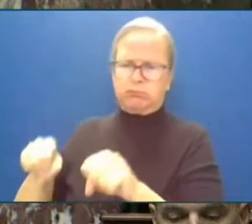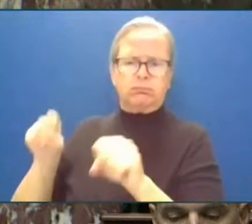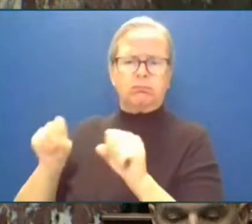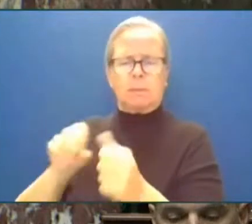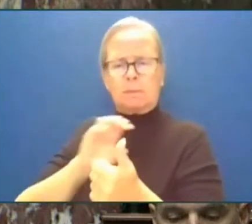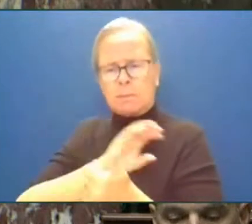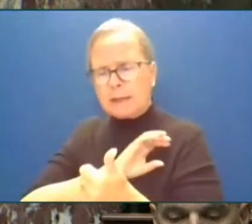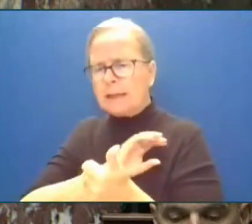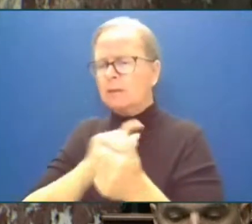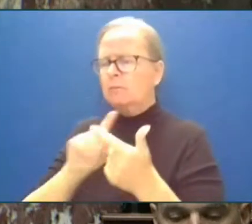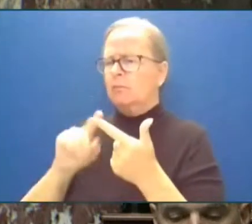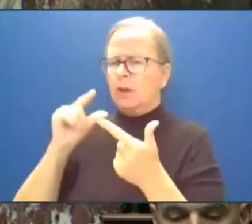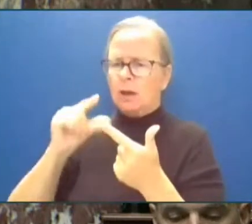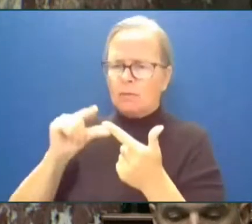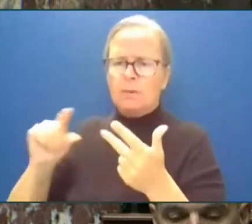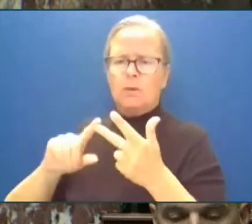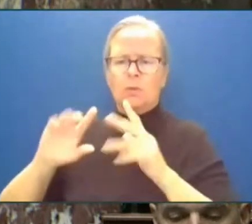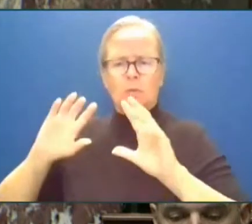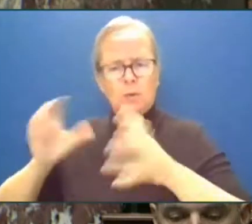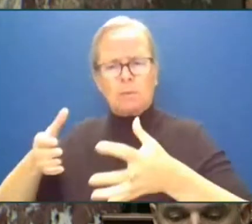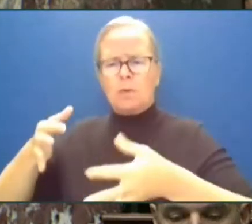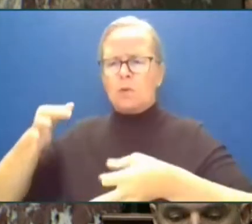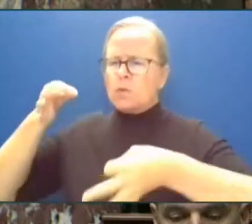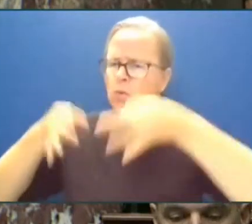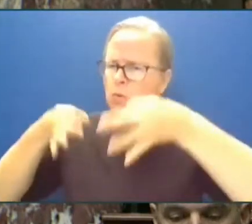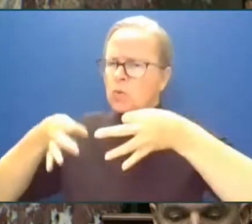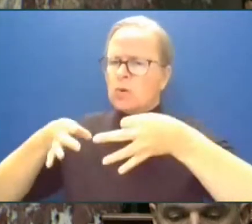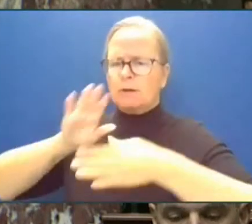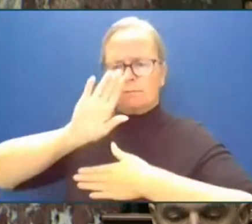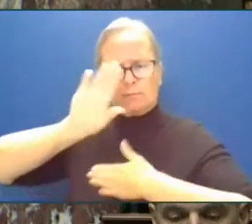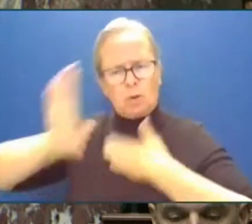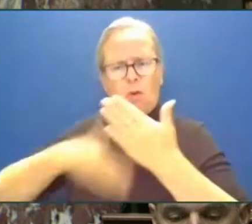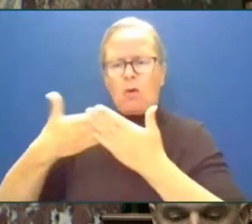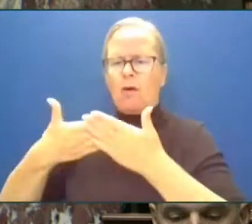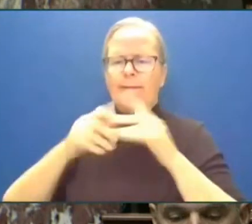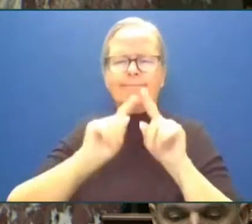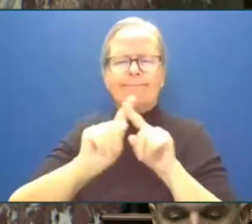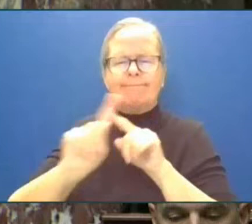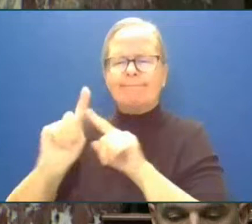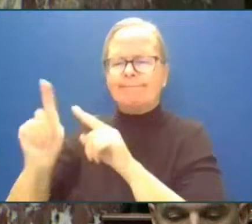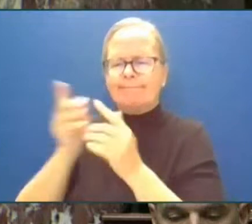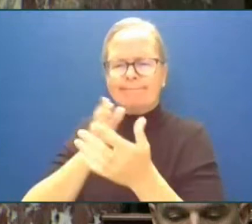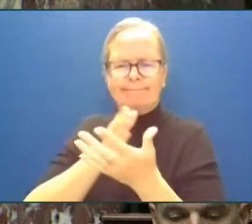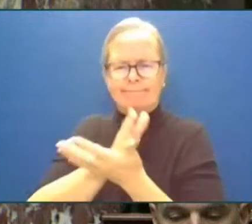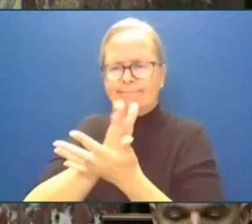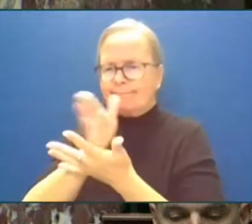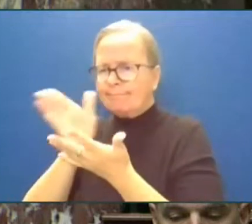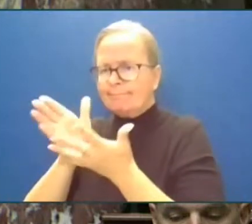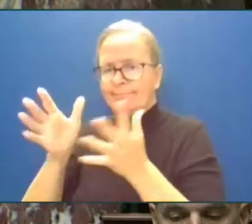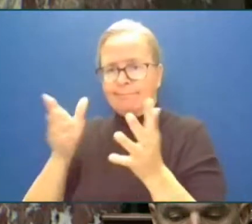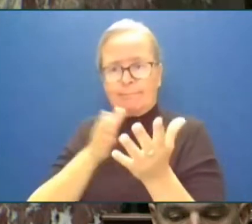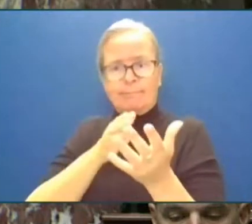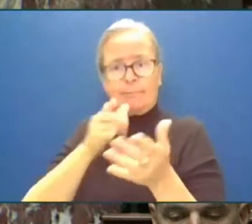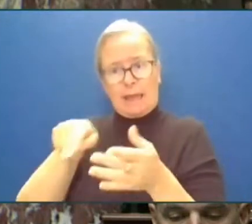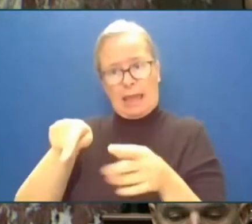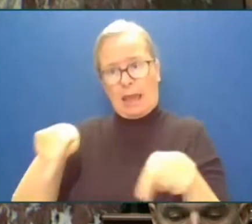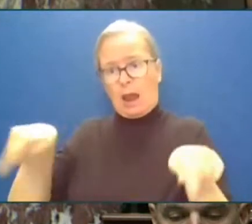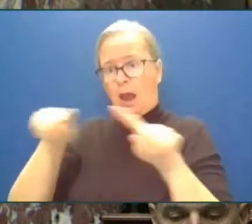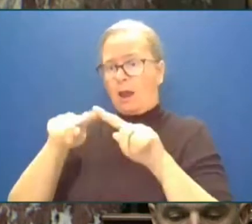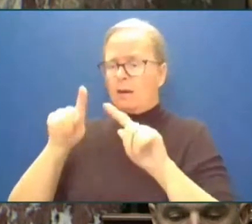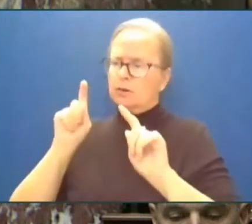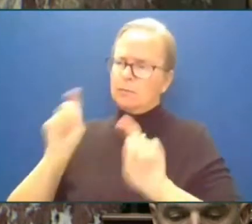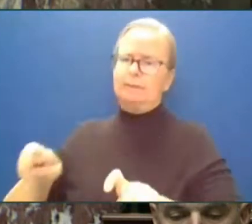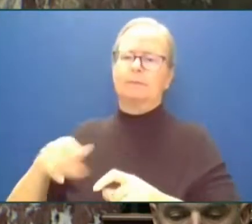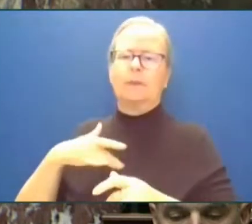our administration of criminal justice is required to do that, and we of course accept that responsibility. We're investing